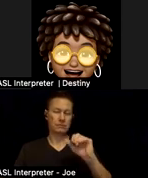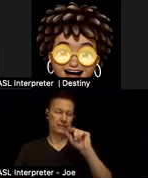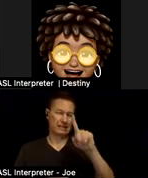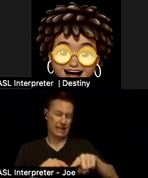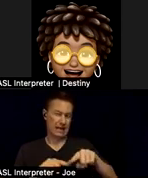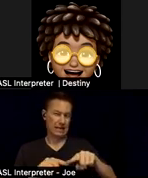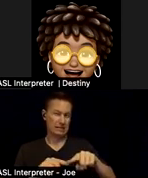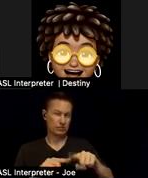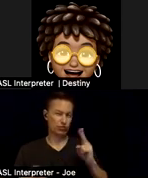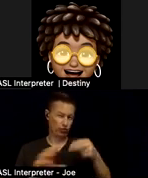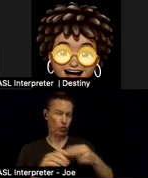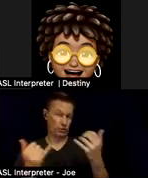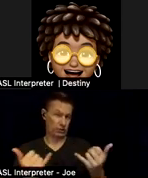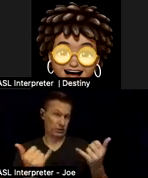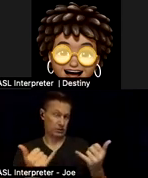us